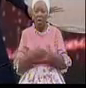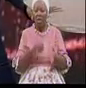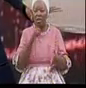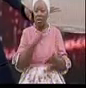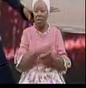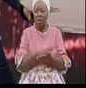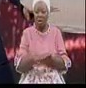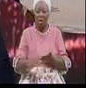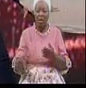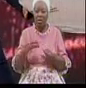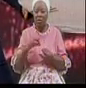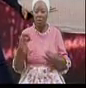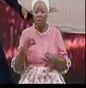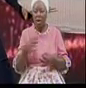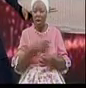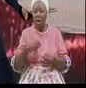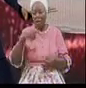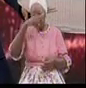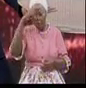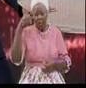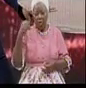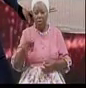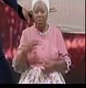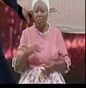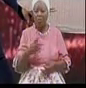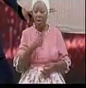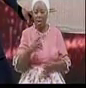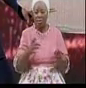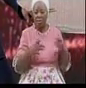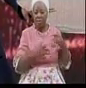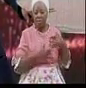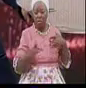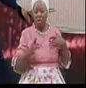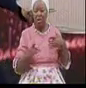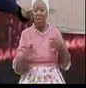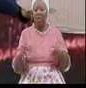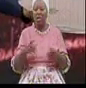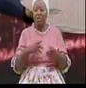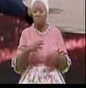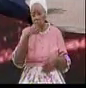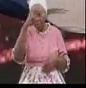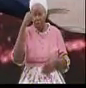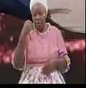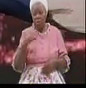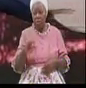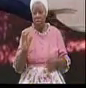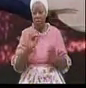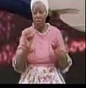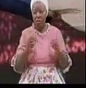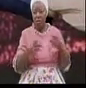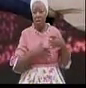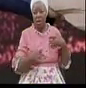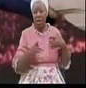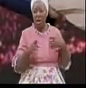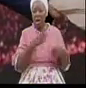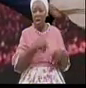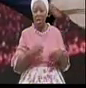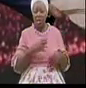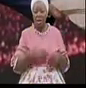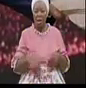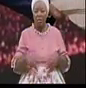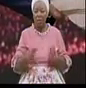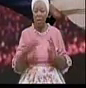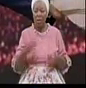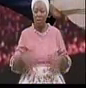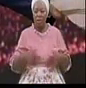unclean spirit. And because of the unconcern, because of their state of mind,